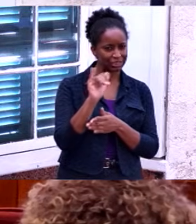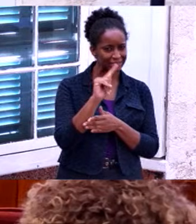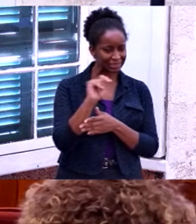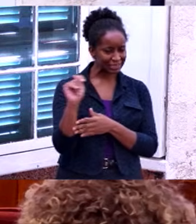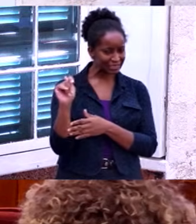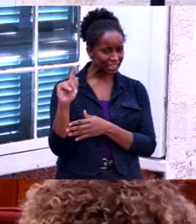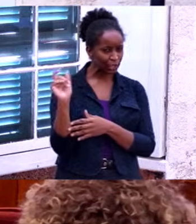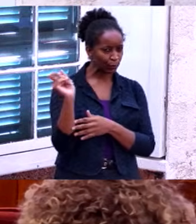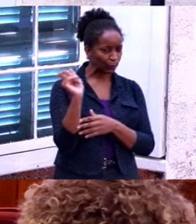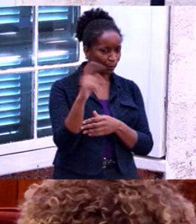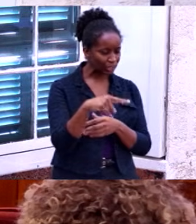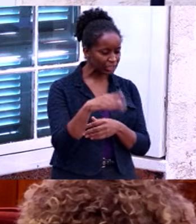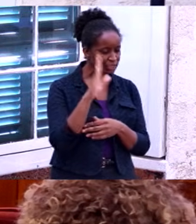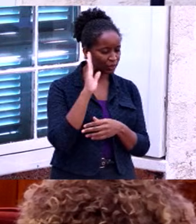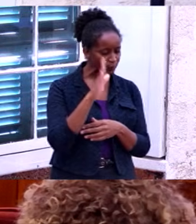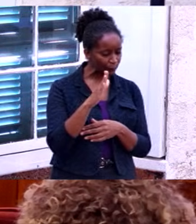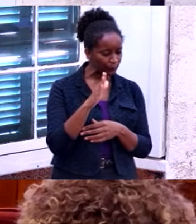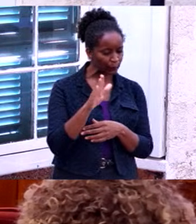Now,